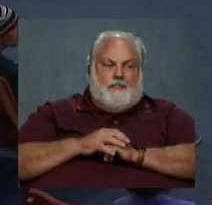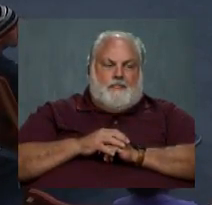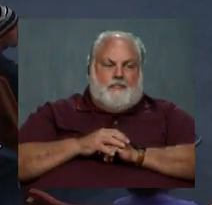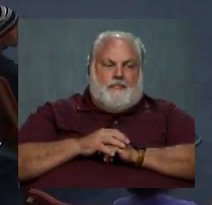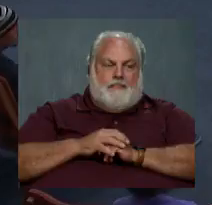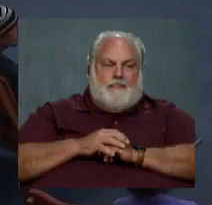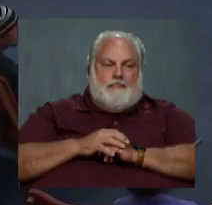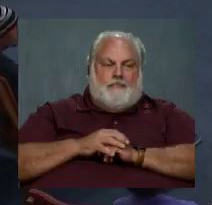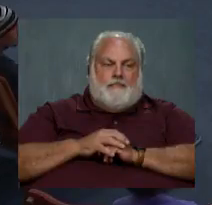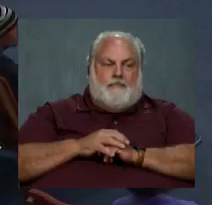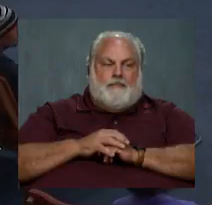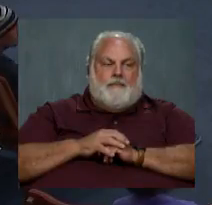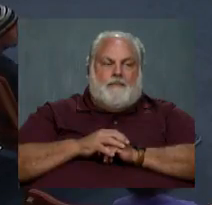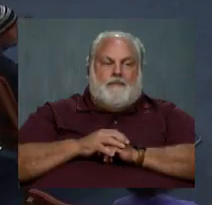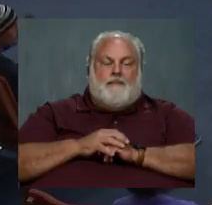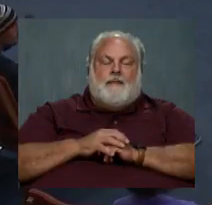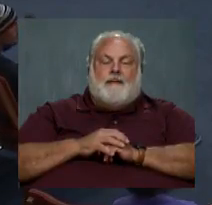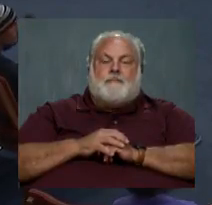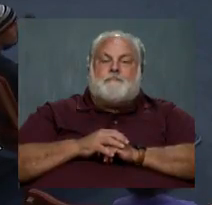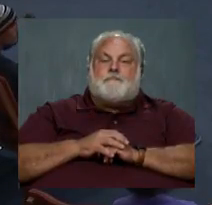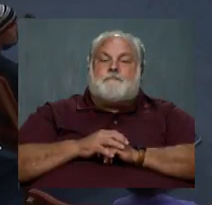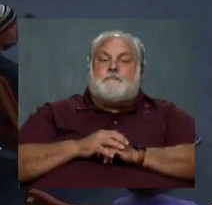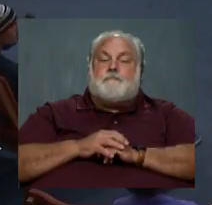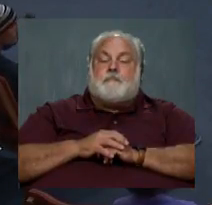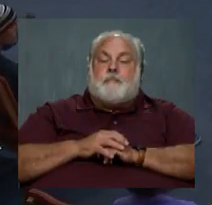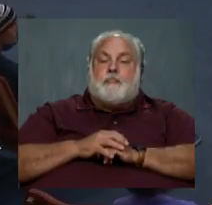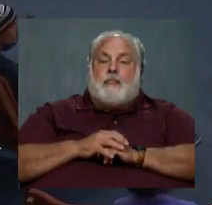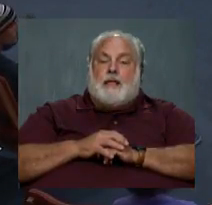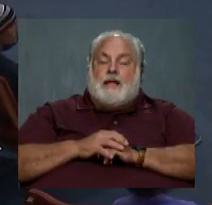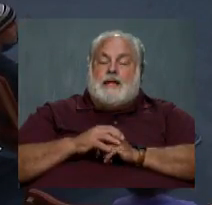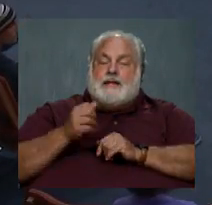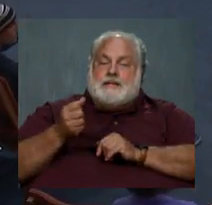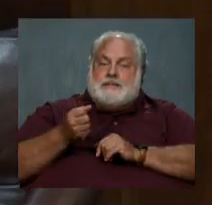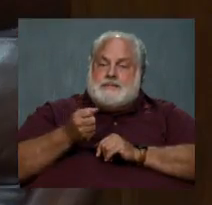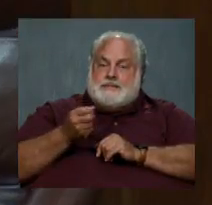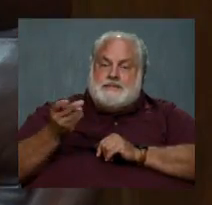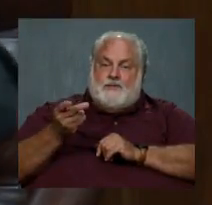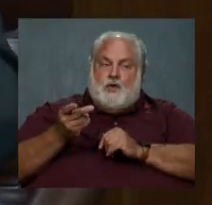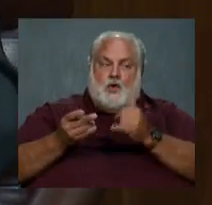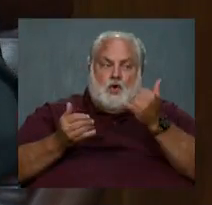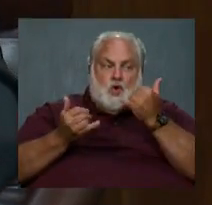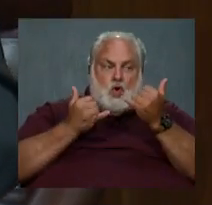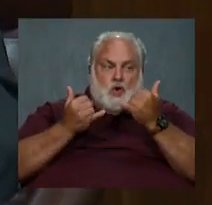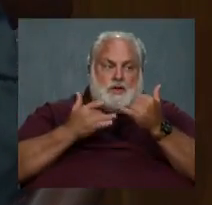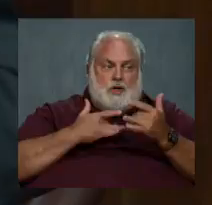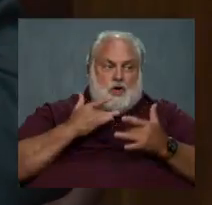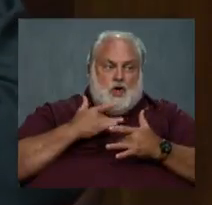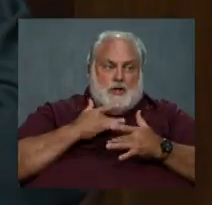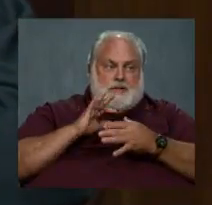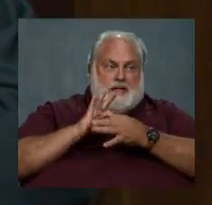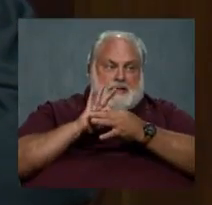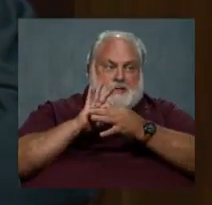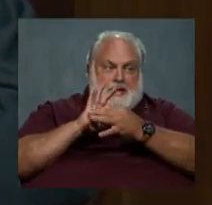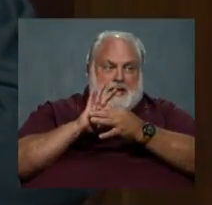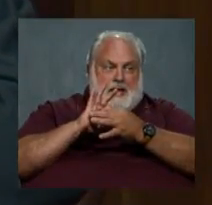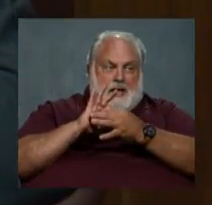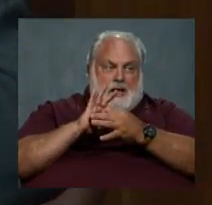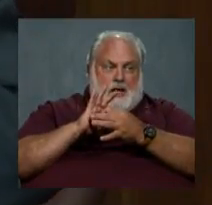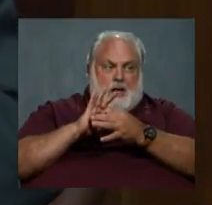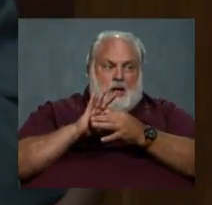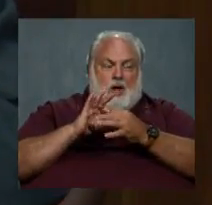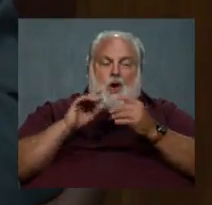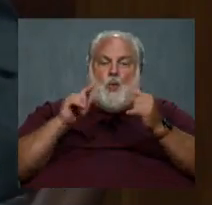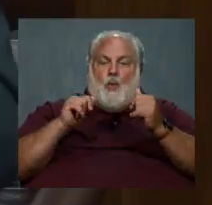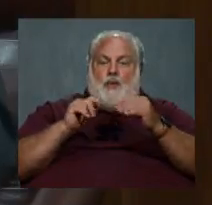Well, there were various calls, concerns dealing with once the bridge